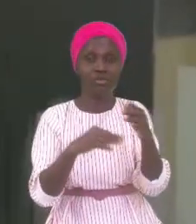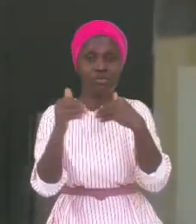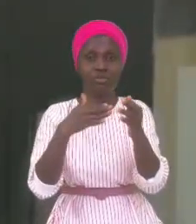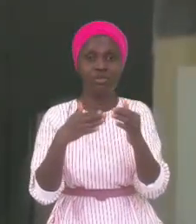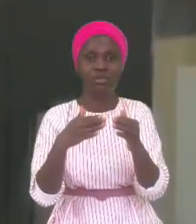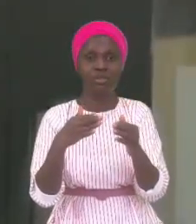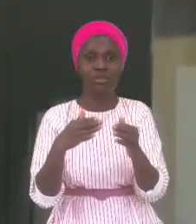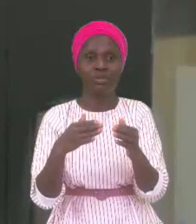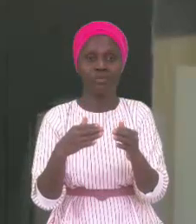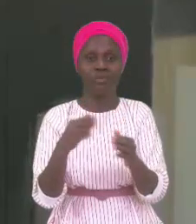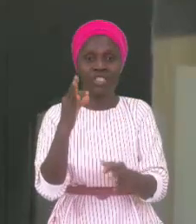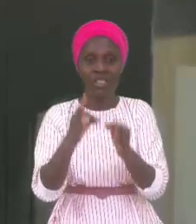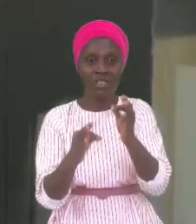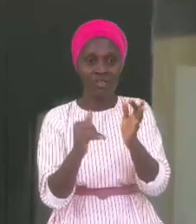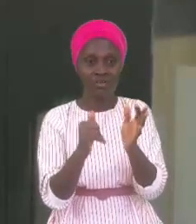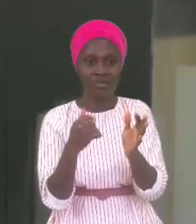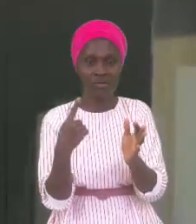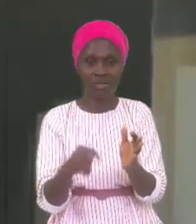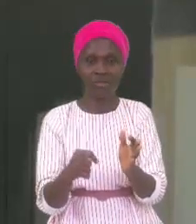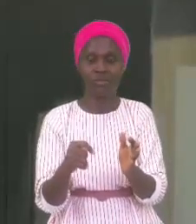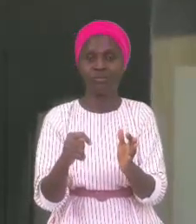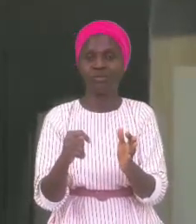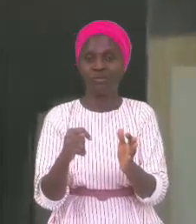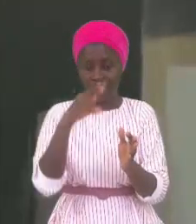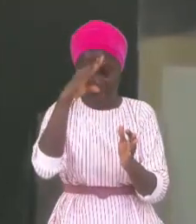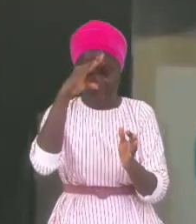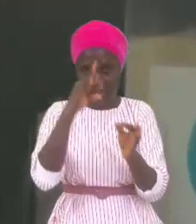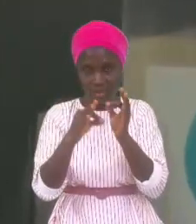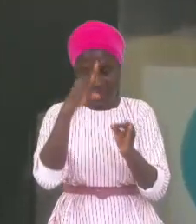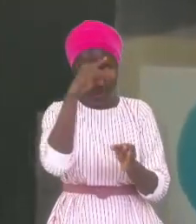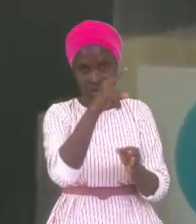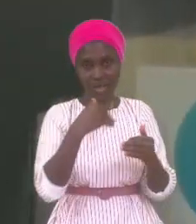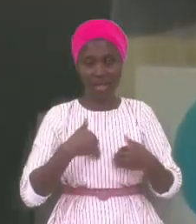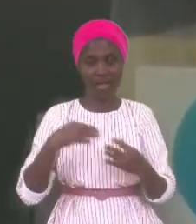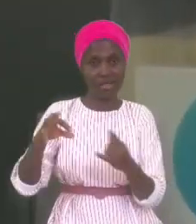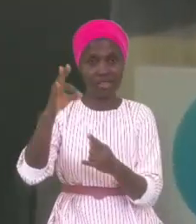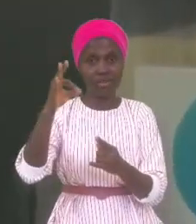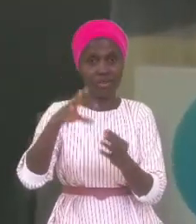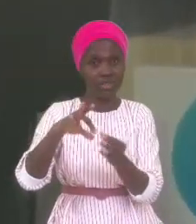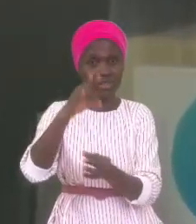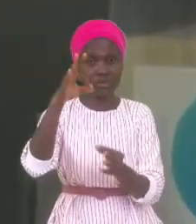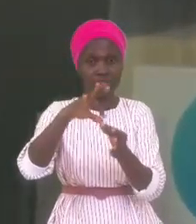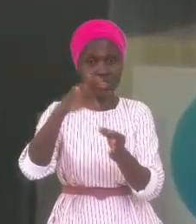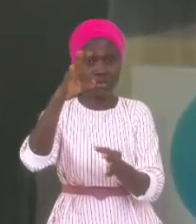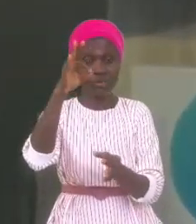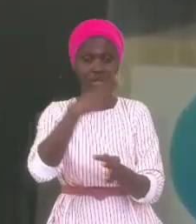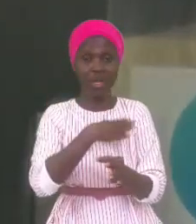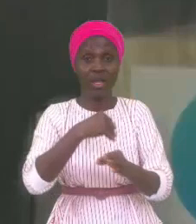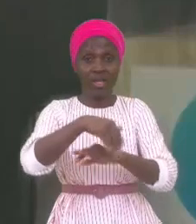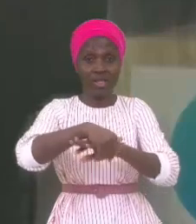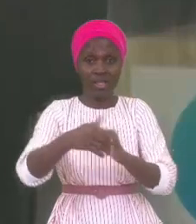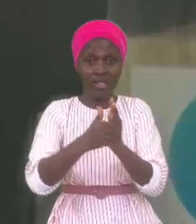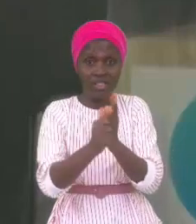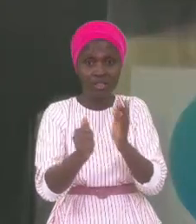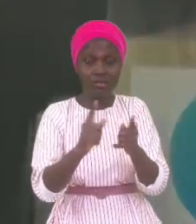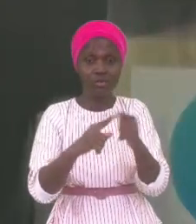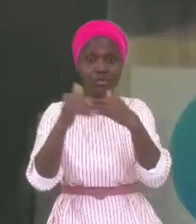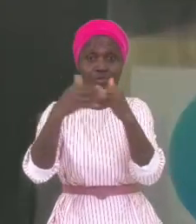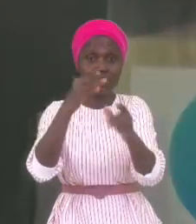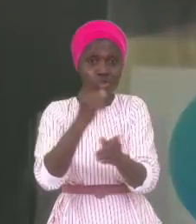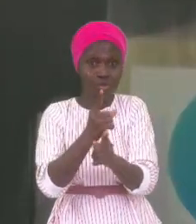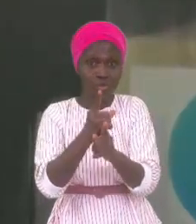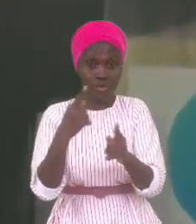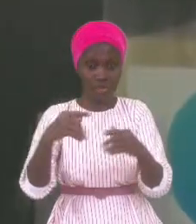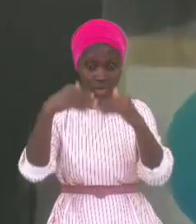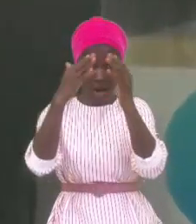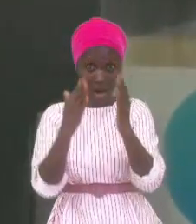the spirit and the skill and everything to build just the tabernacle in the wilderness,